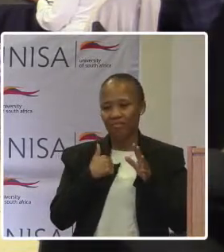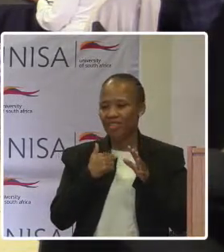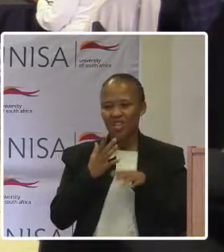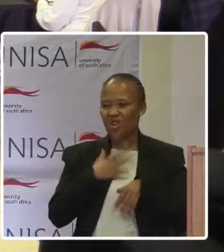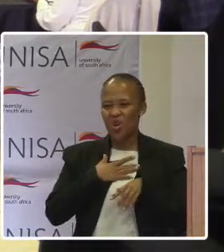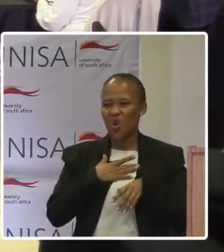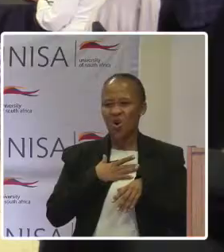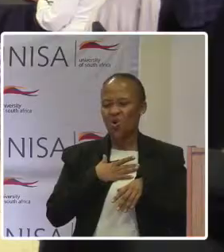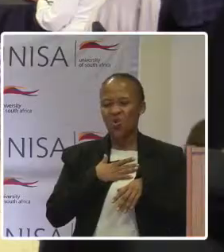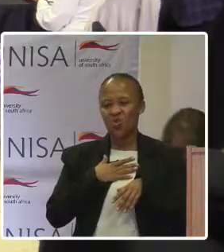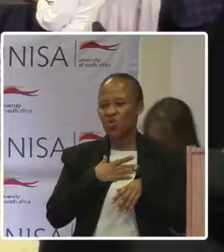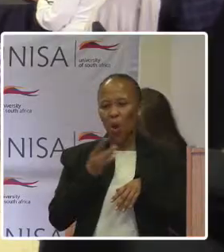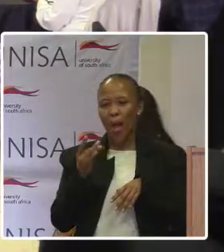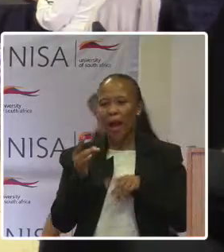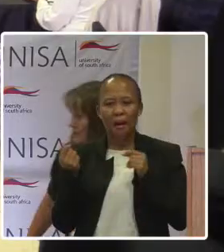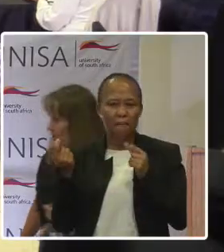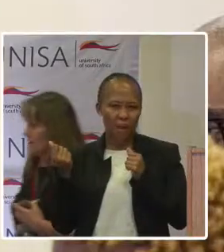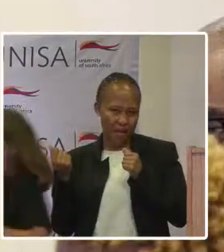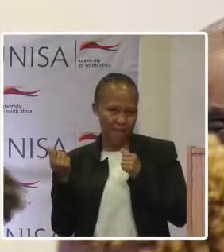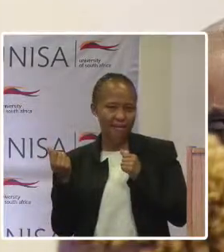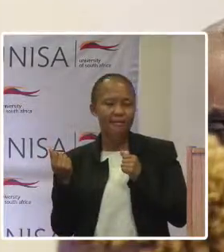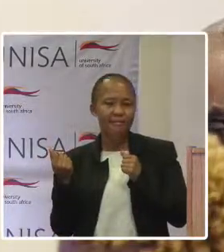know.